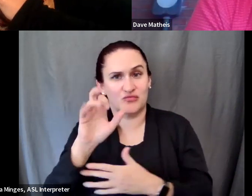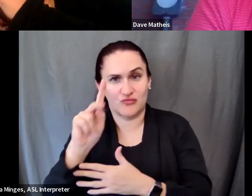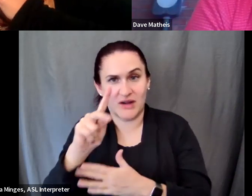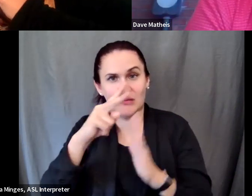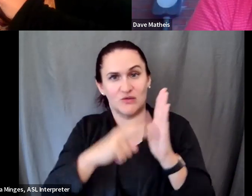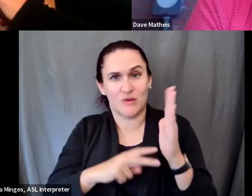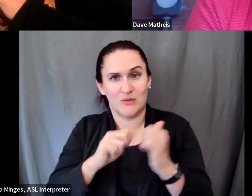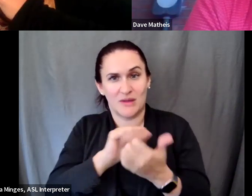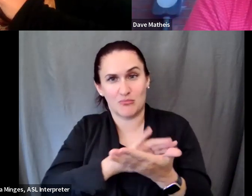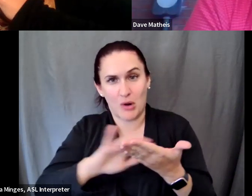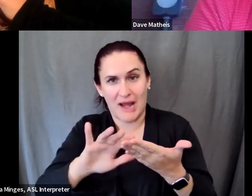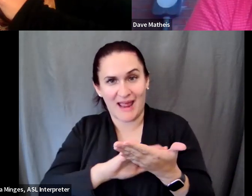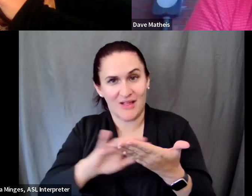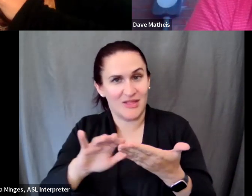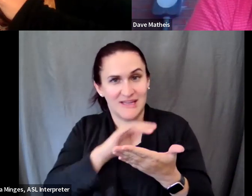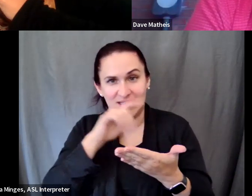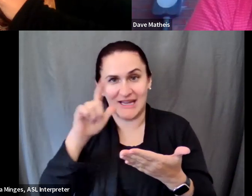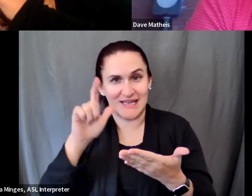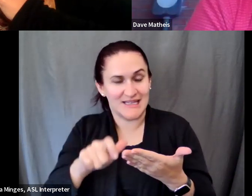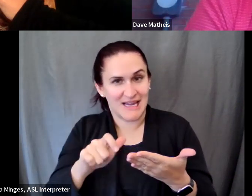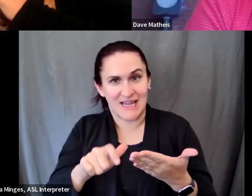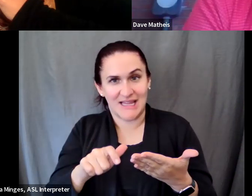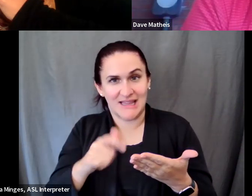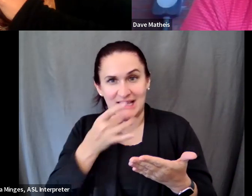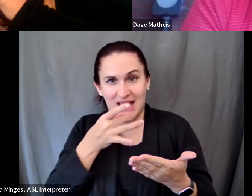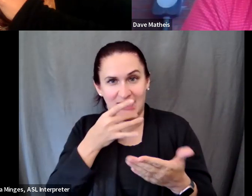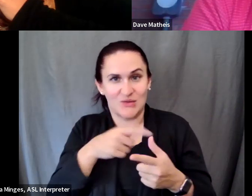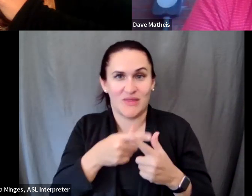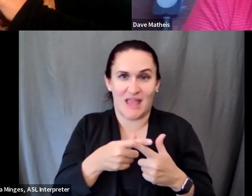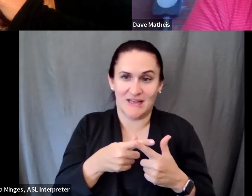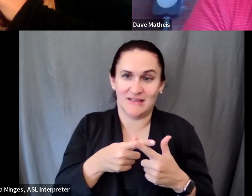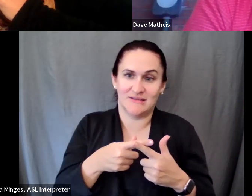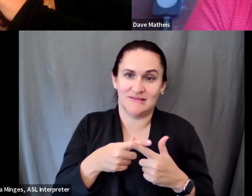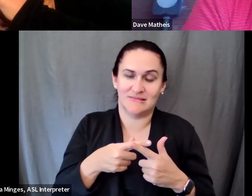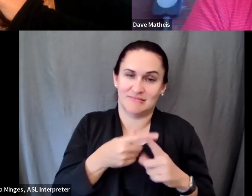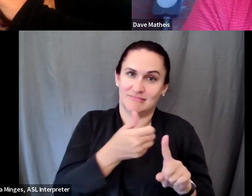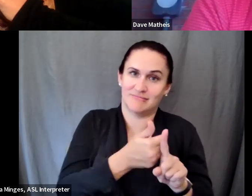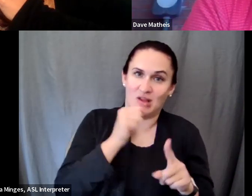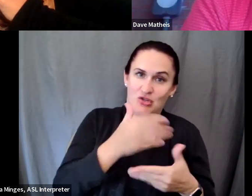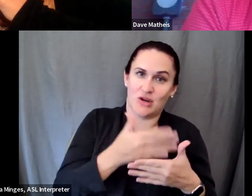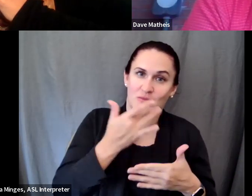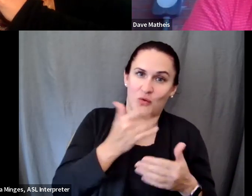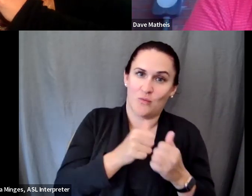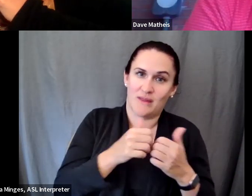Braille, didn't need the lights, and she much preferred the reading without the lights on.